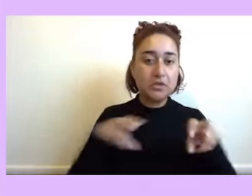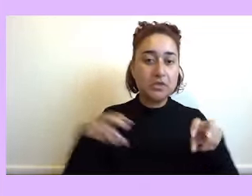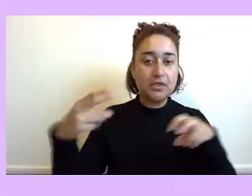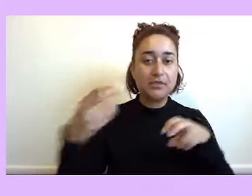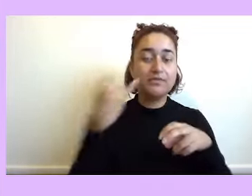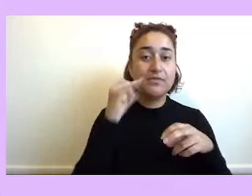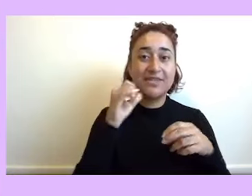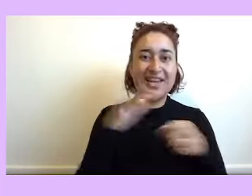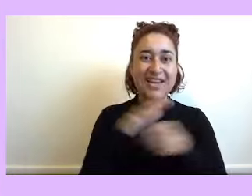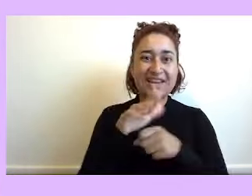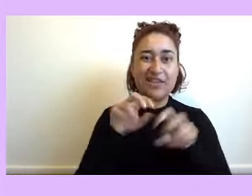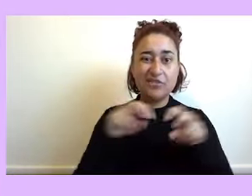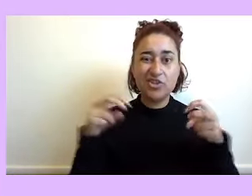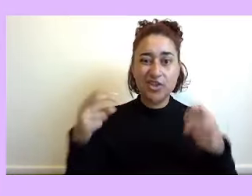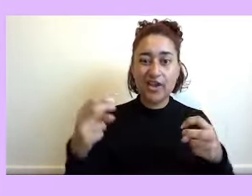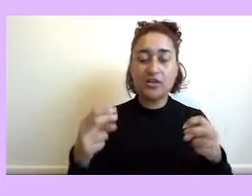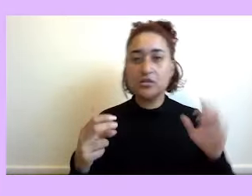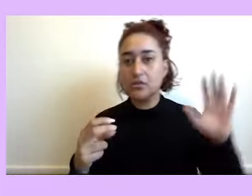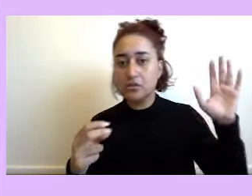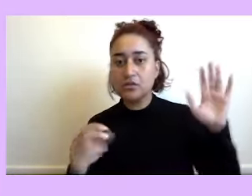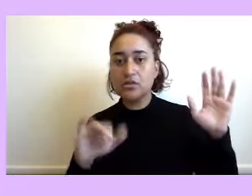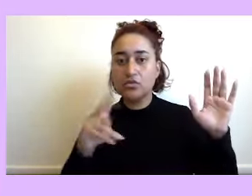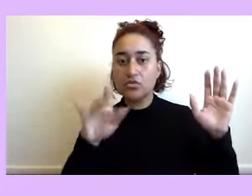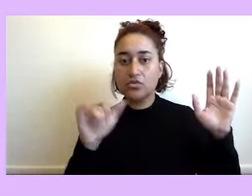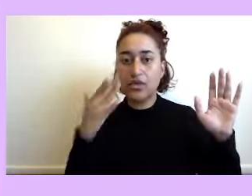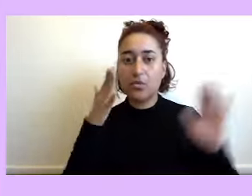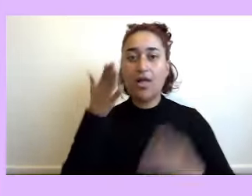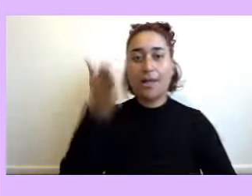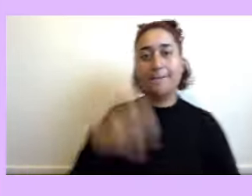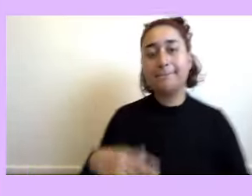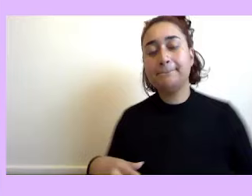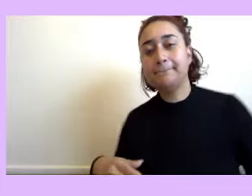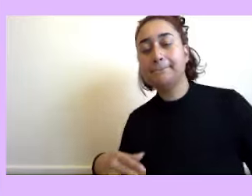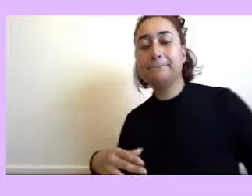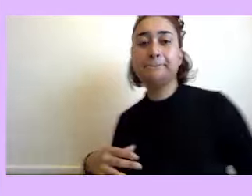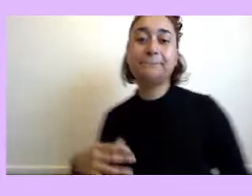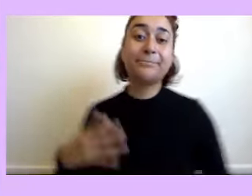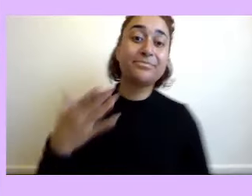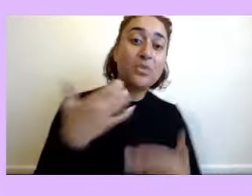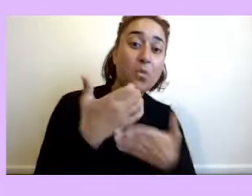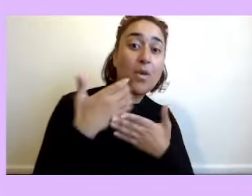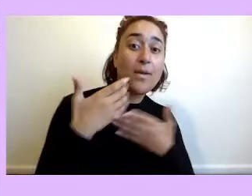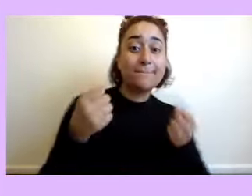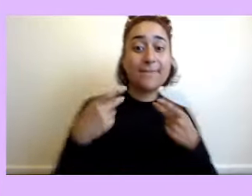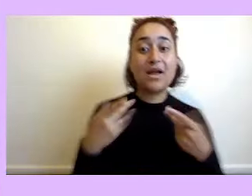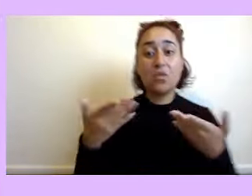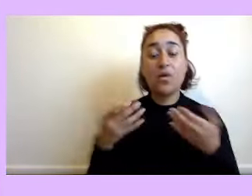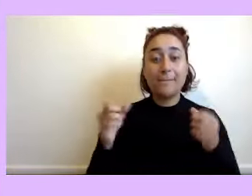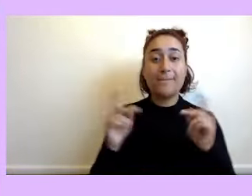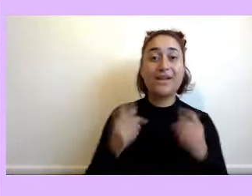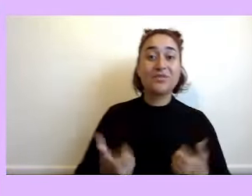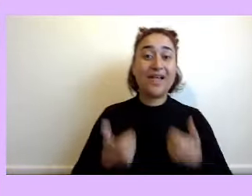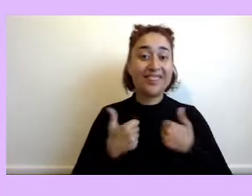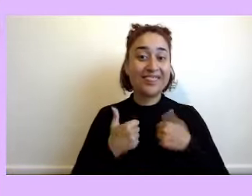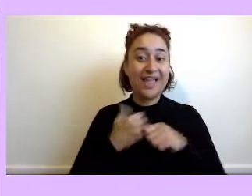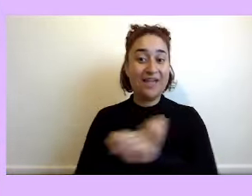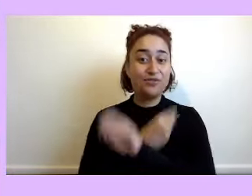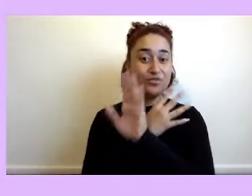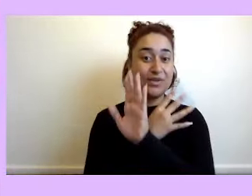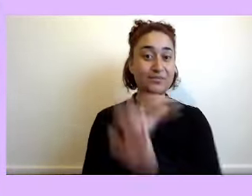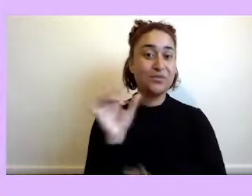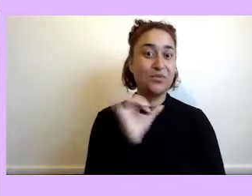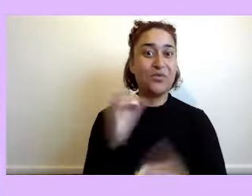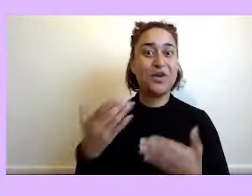raise your hand? If there's not enough chairs, Julia will help. Welcome back, and welcome back to our live stream friends. We are in a whole